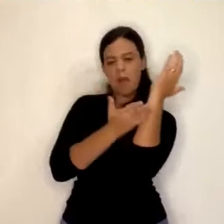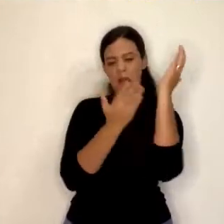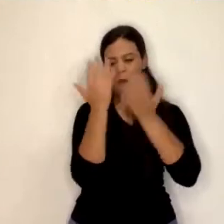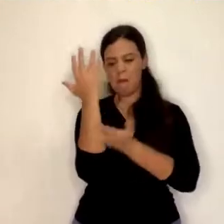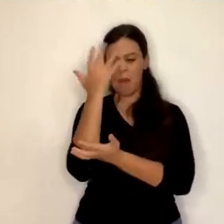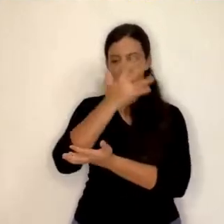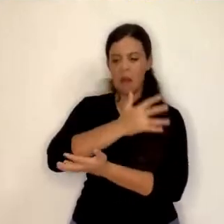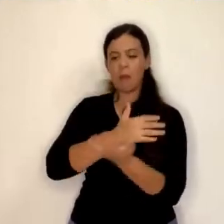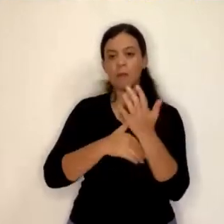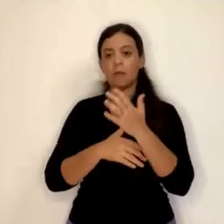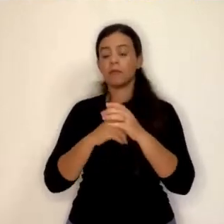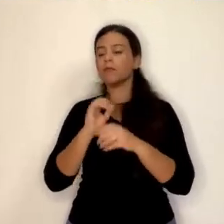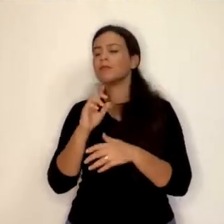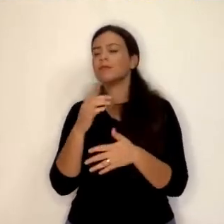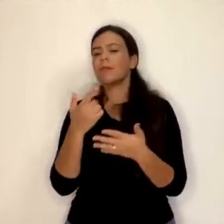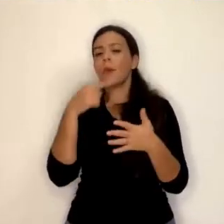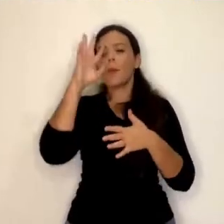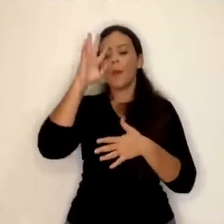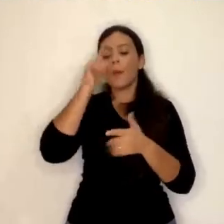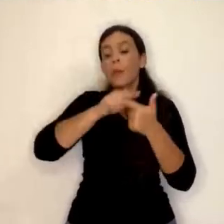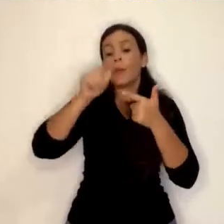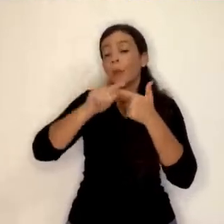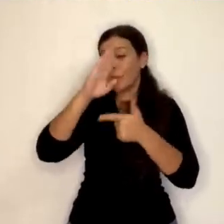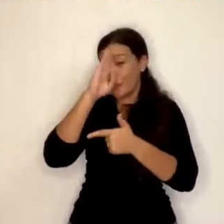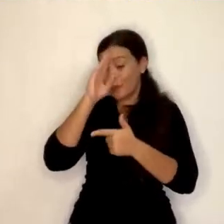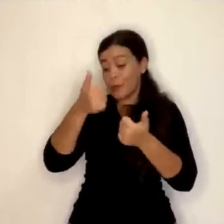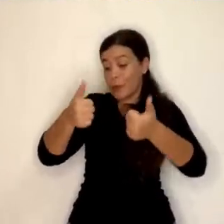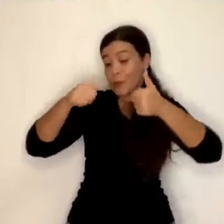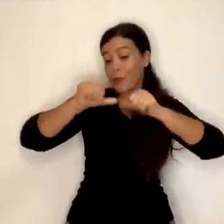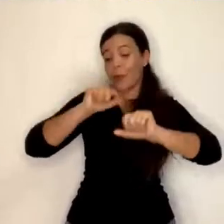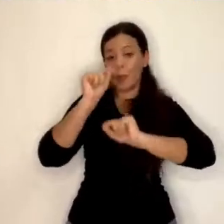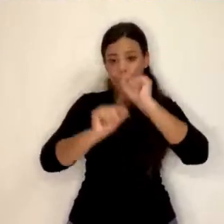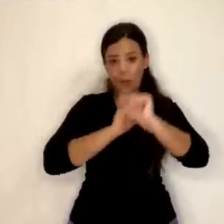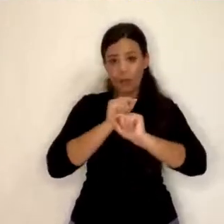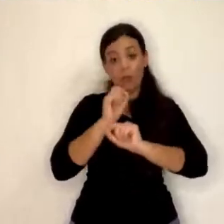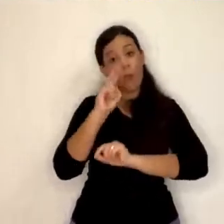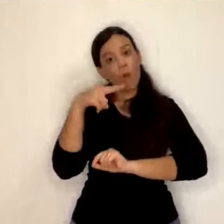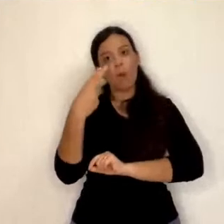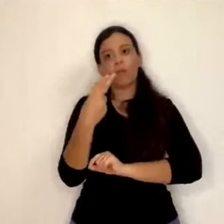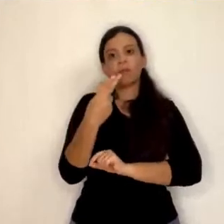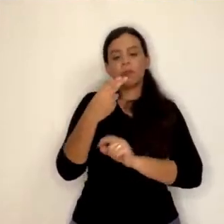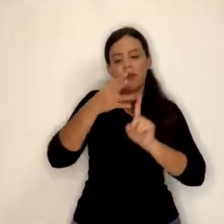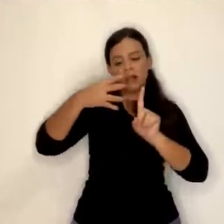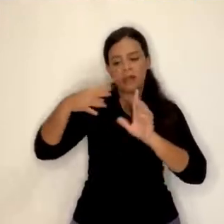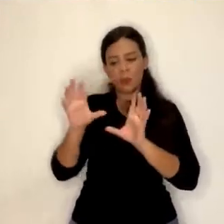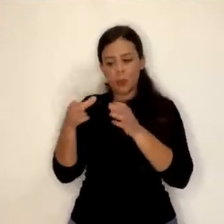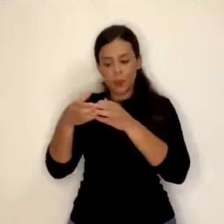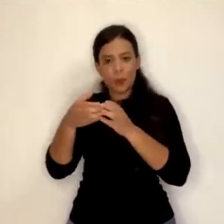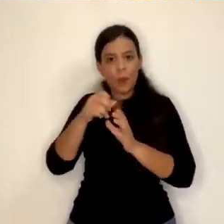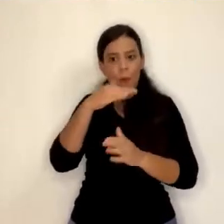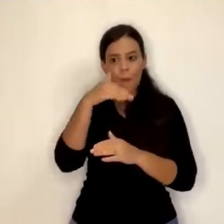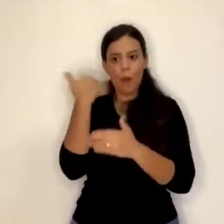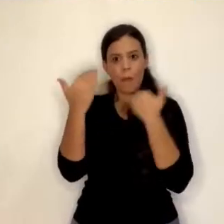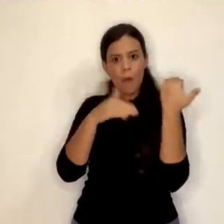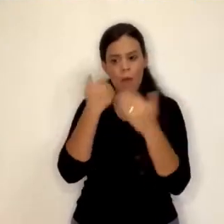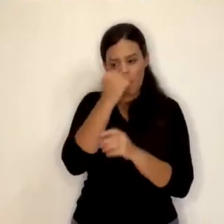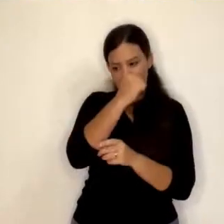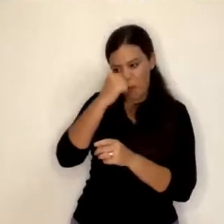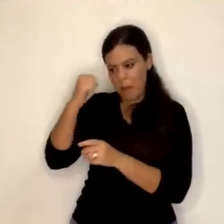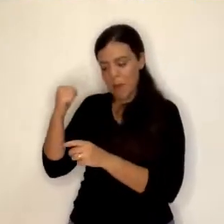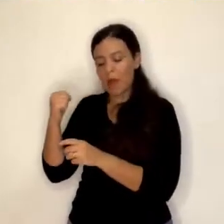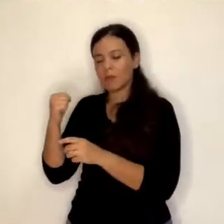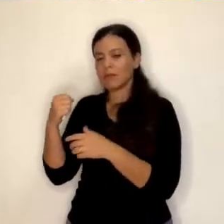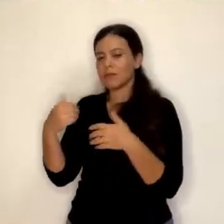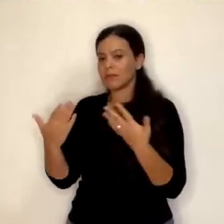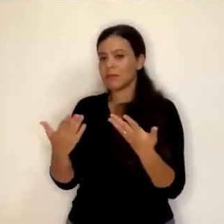destruction, and this patriarchy culture that marks the lives of so LGBTQ plus